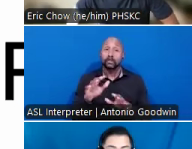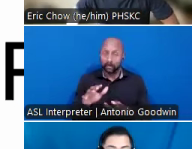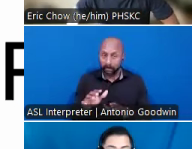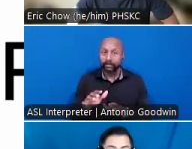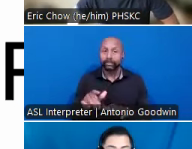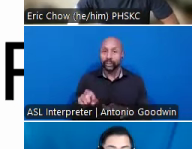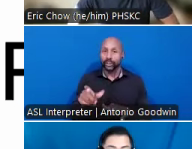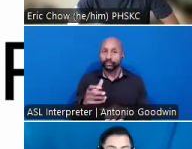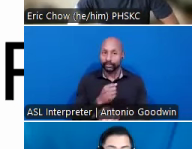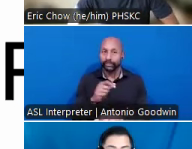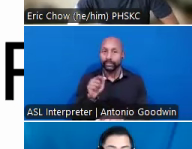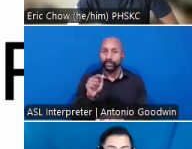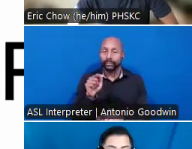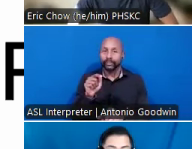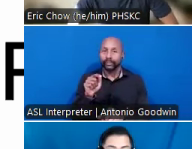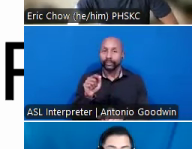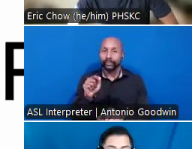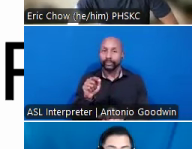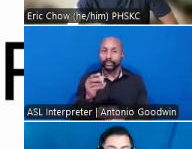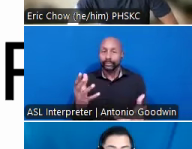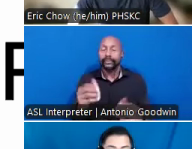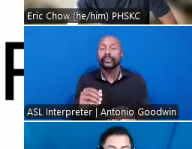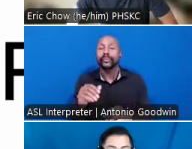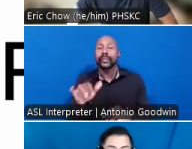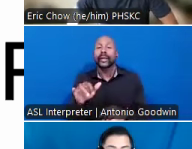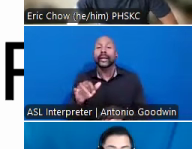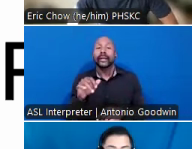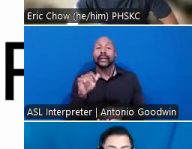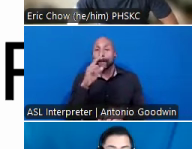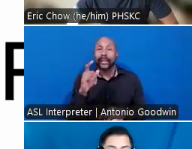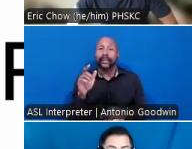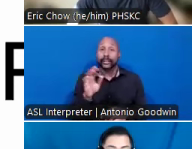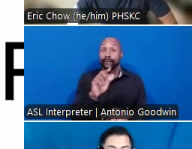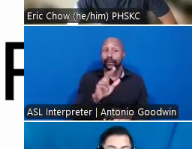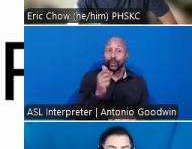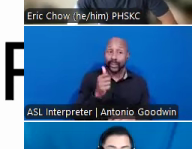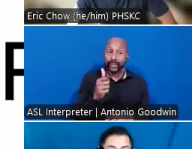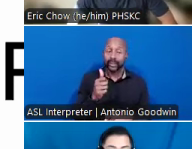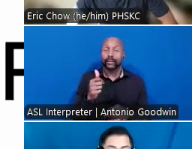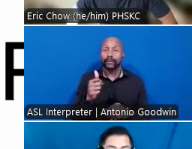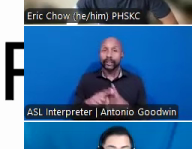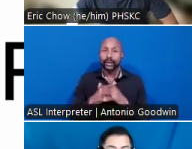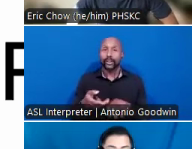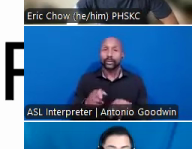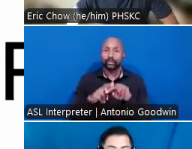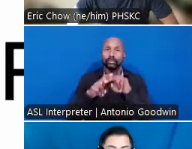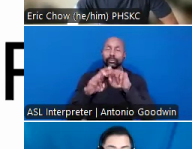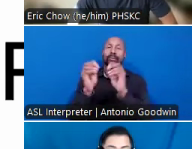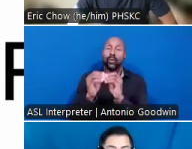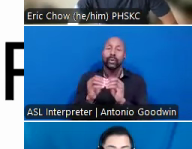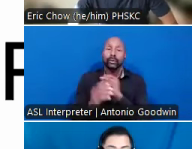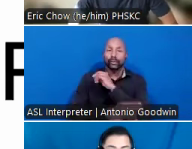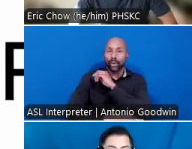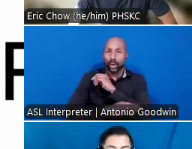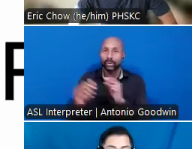increase into the winter, around the time when people are traveling and spending time with family and friends. So we